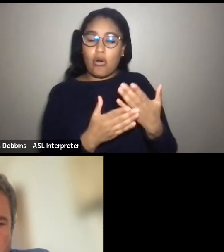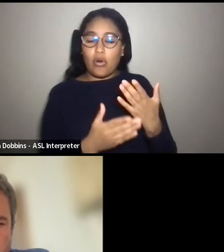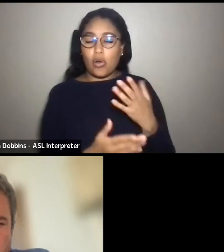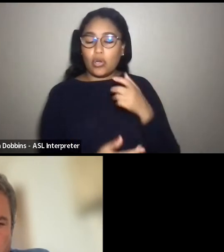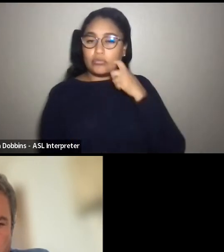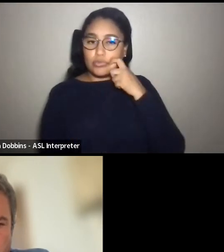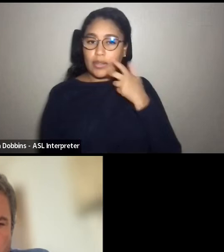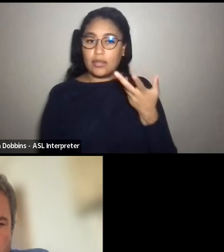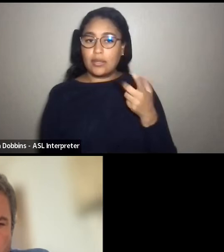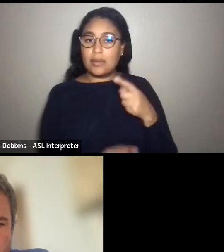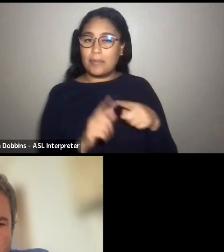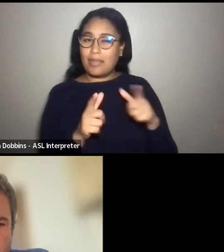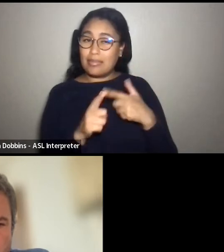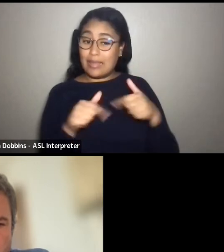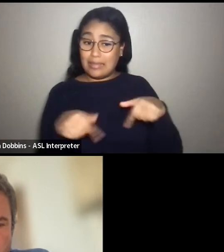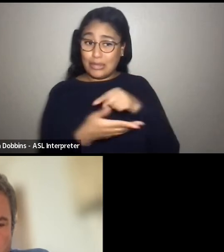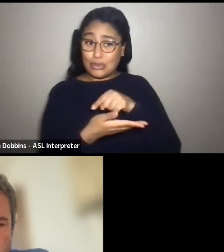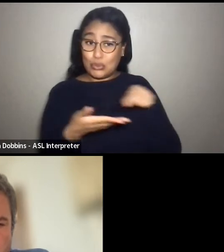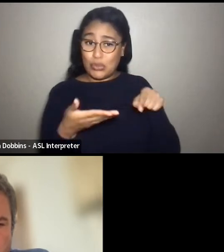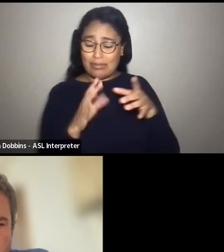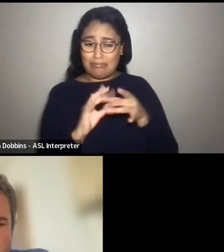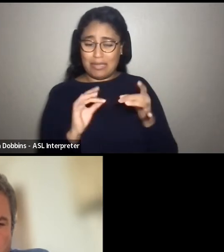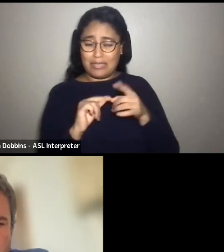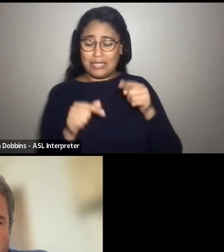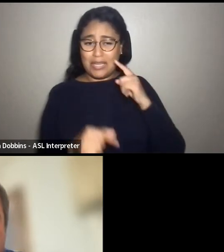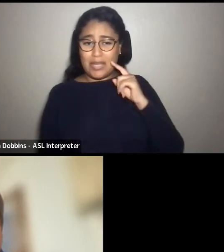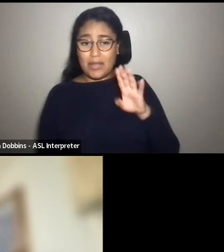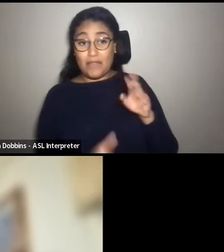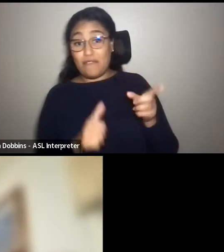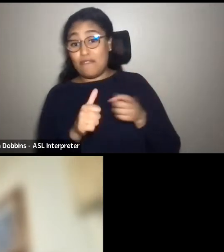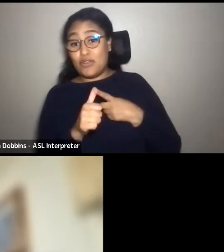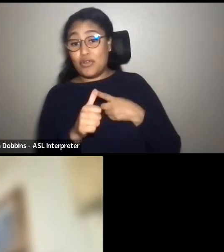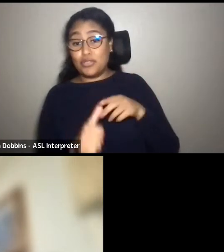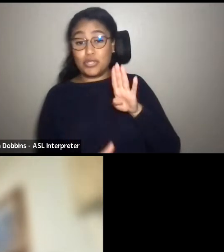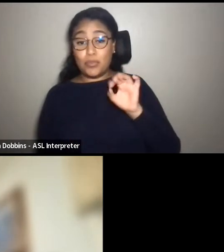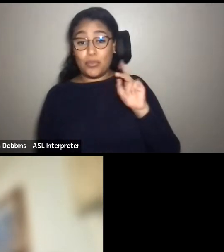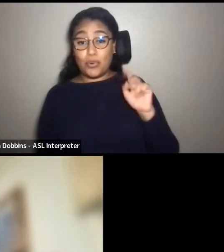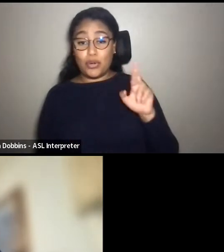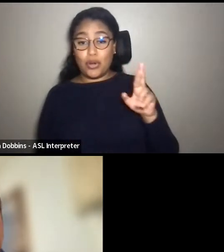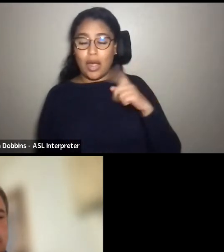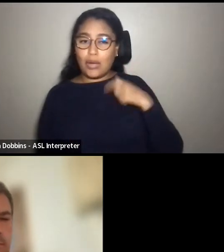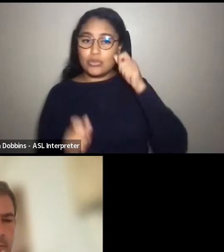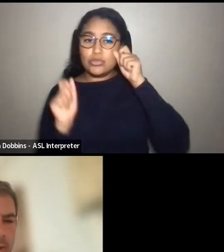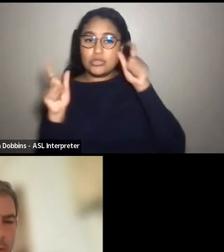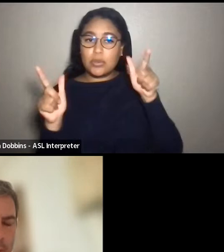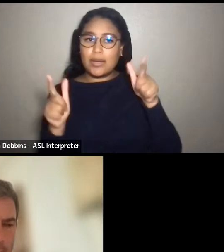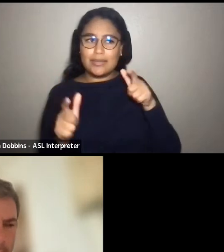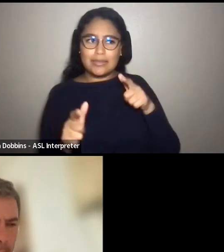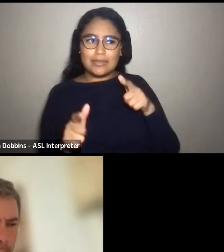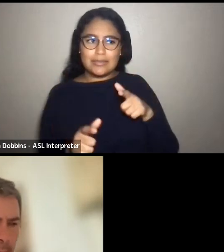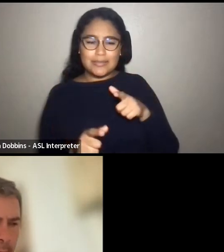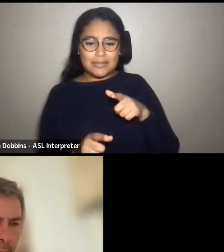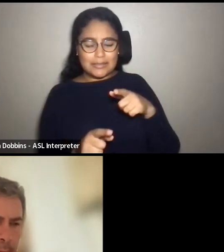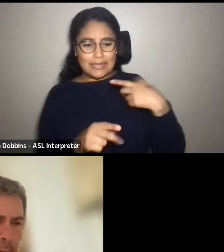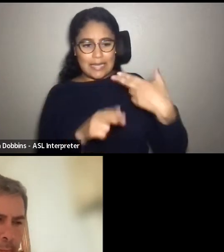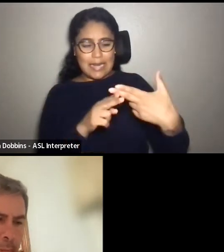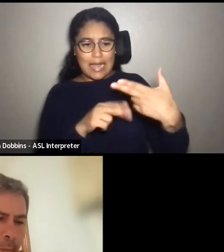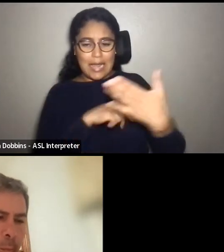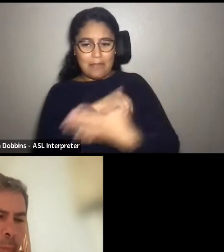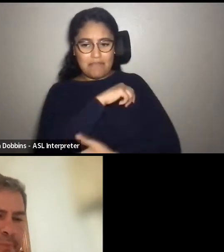when I received the superintendent's message, the original message, I was struck by how it did not mention the attack on